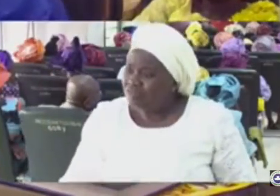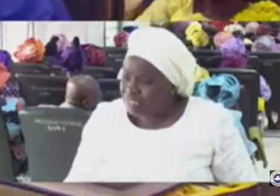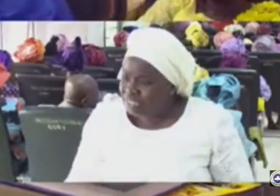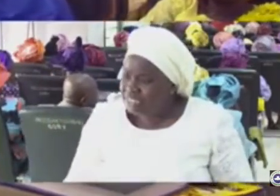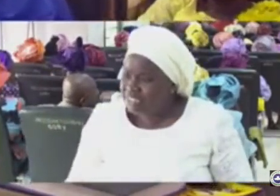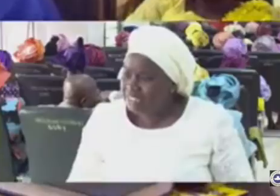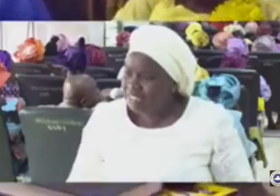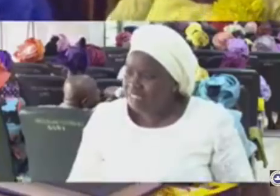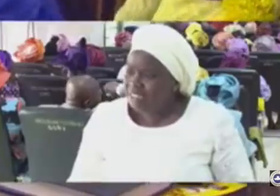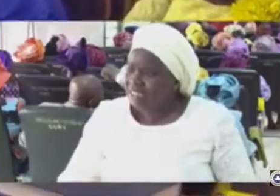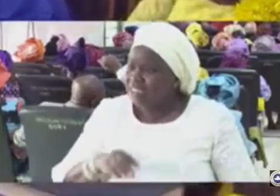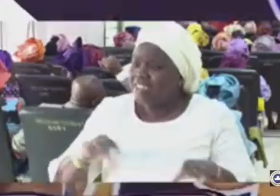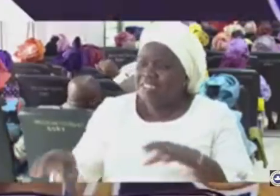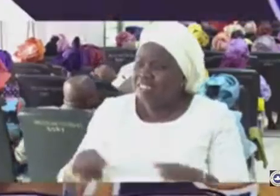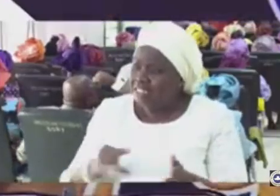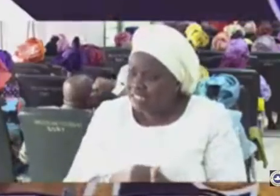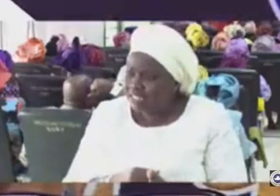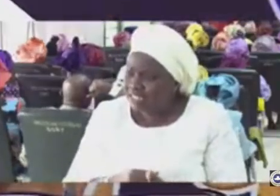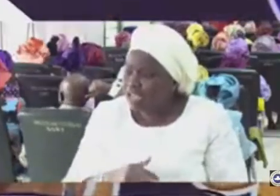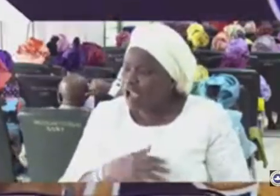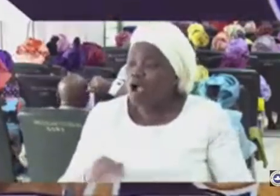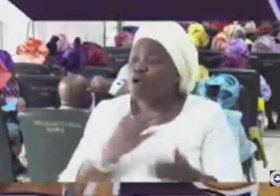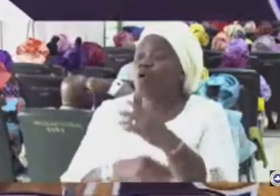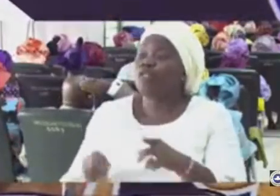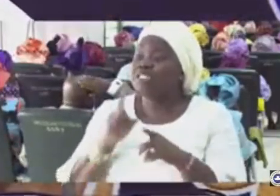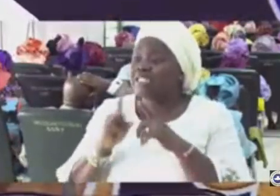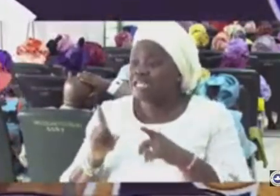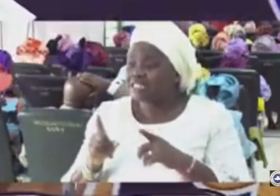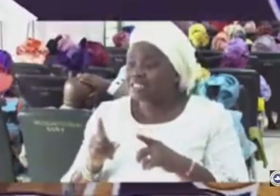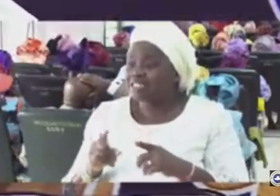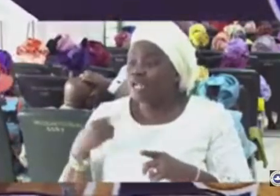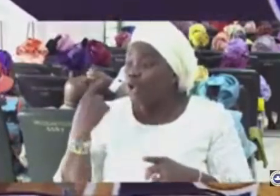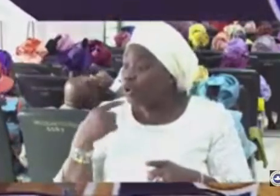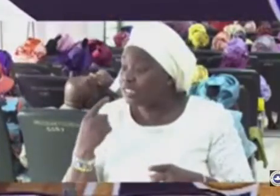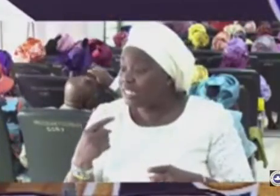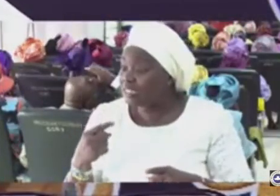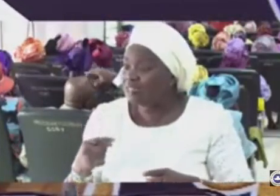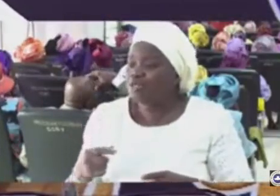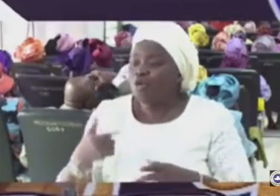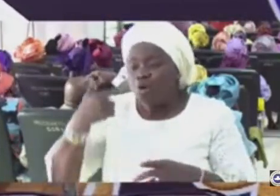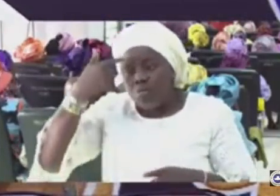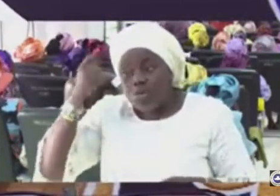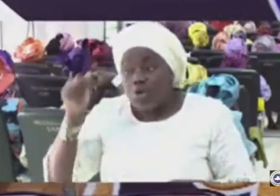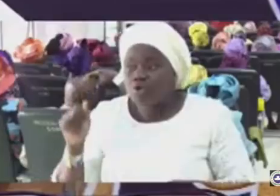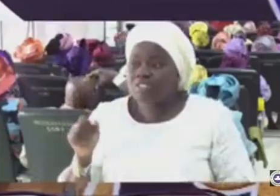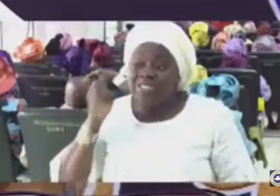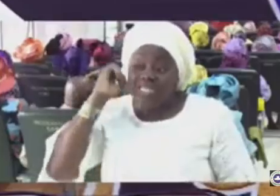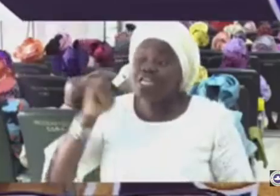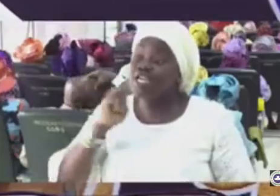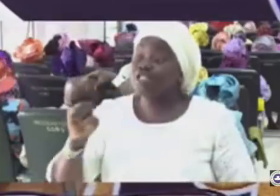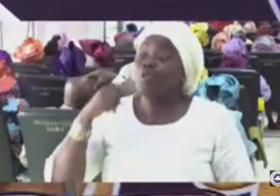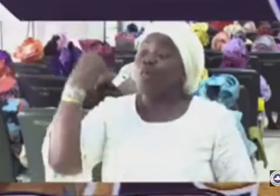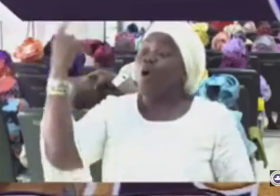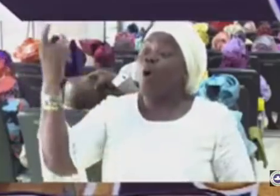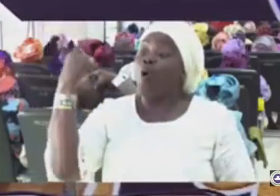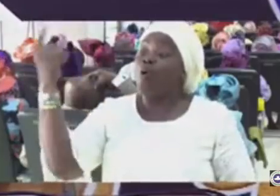I have plenty of angels in heaven praising me. This one, let him be praising me here on this